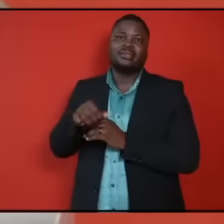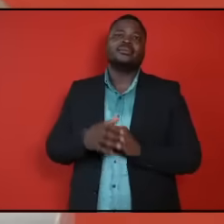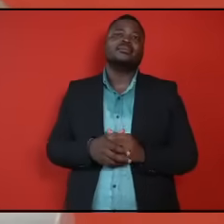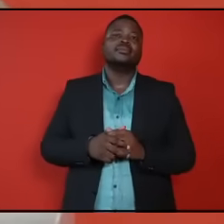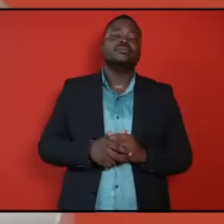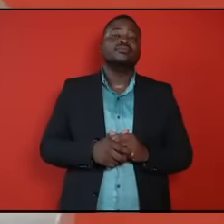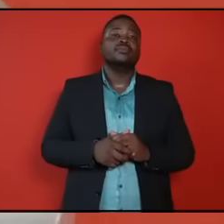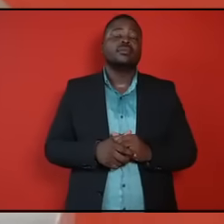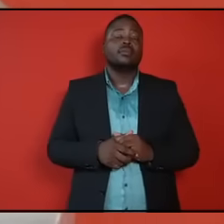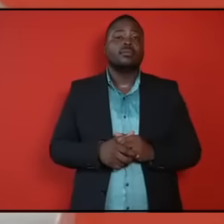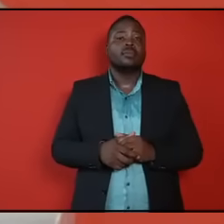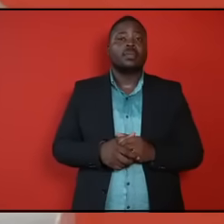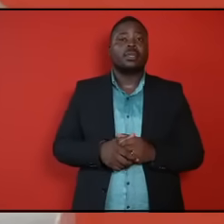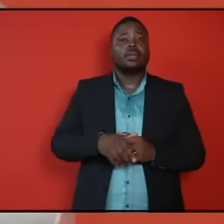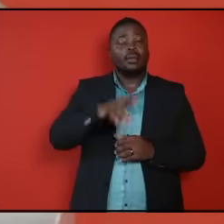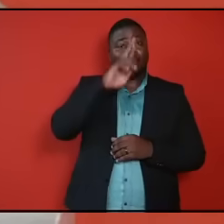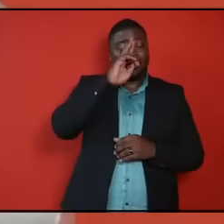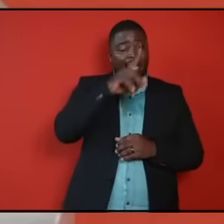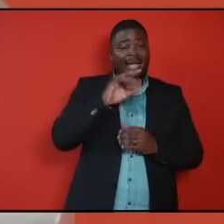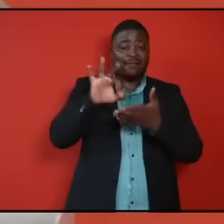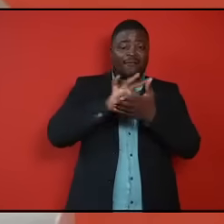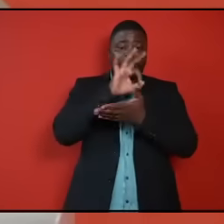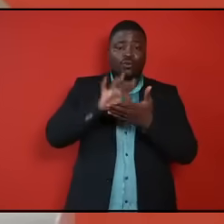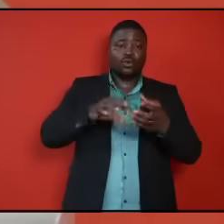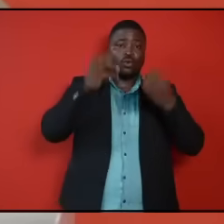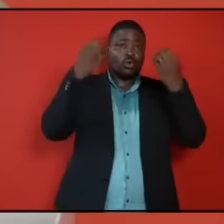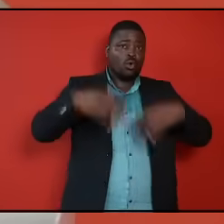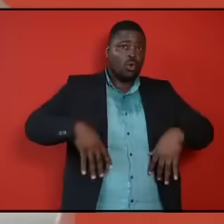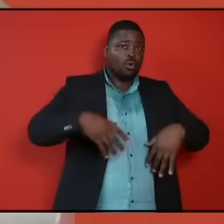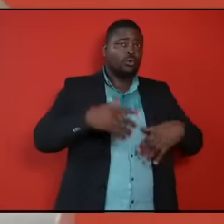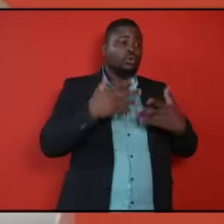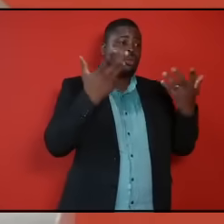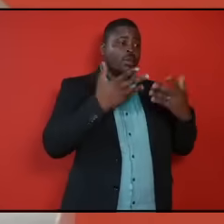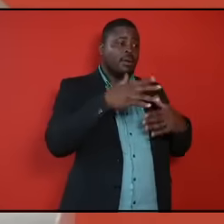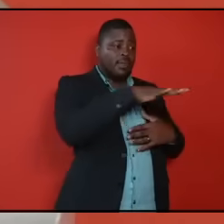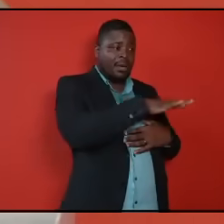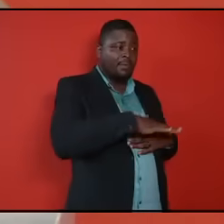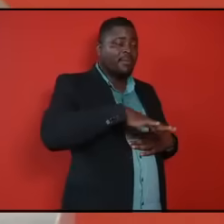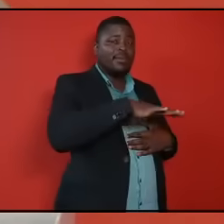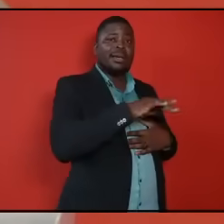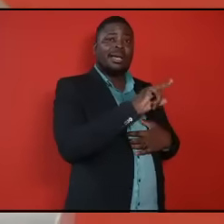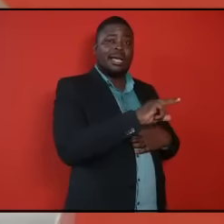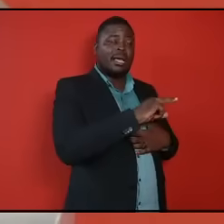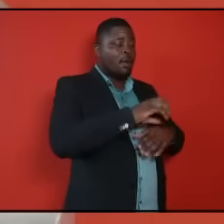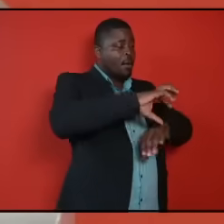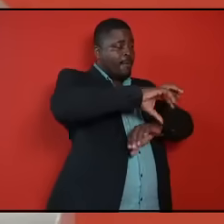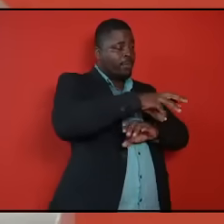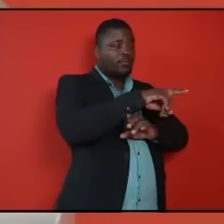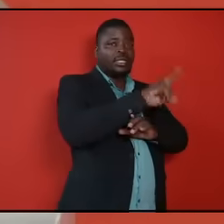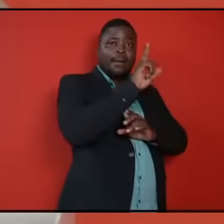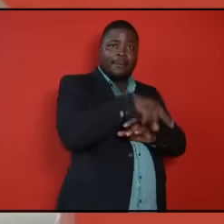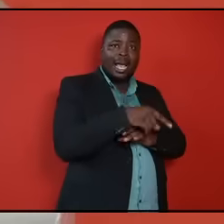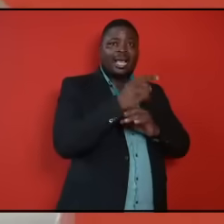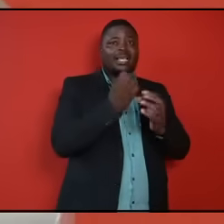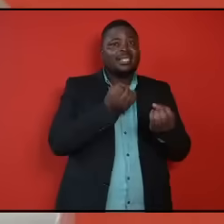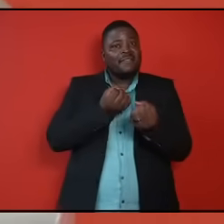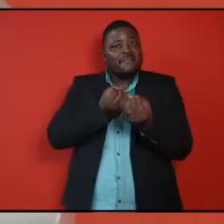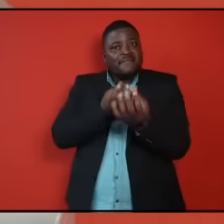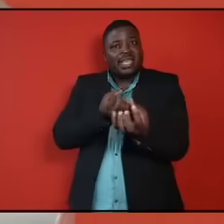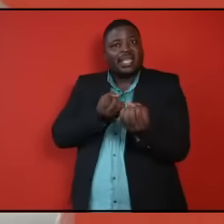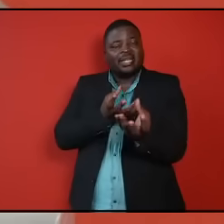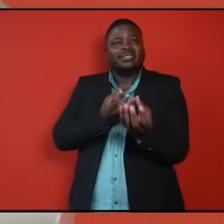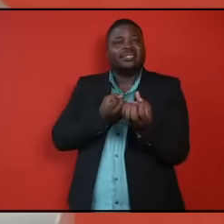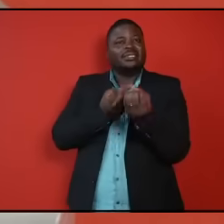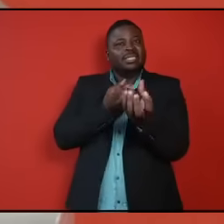province where it's supposed to be one of your feeder provinces, it means there is a lot of gatekeeping